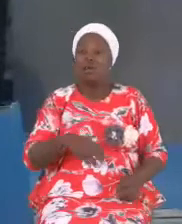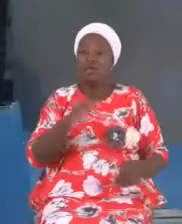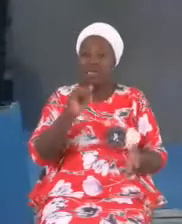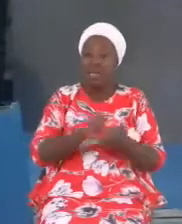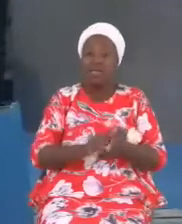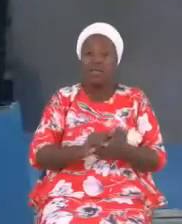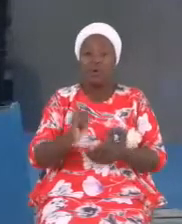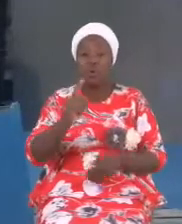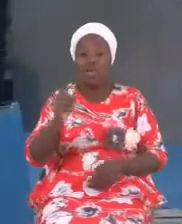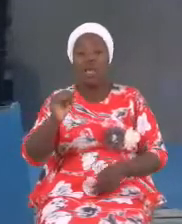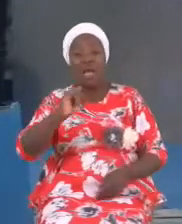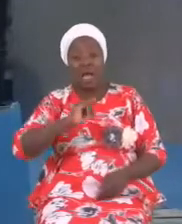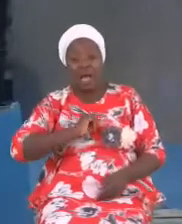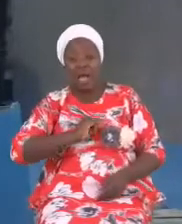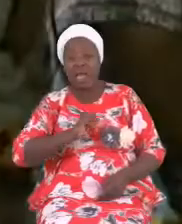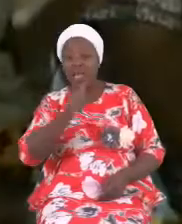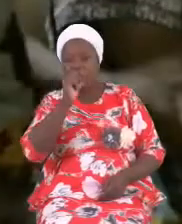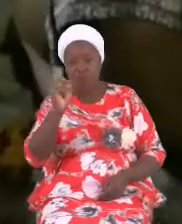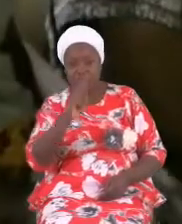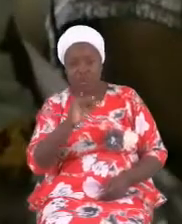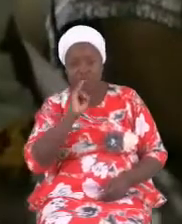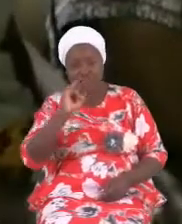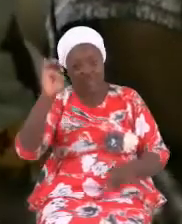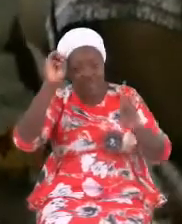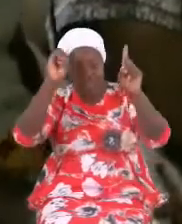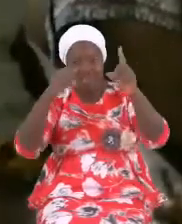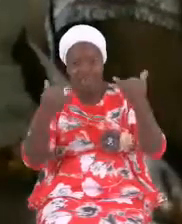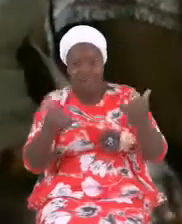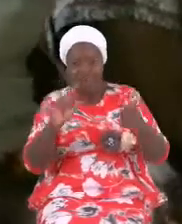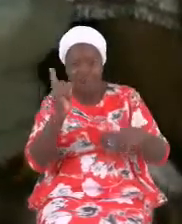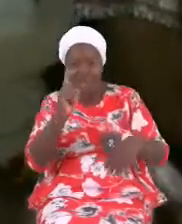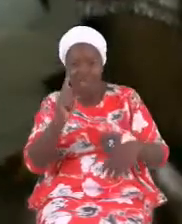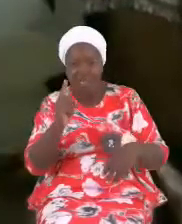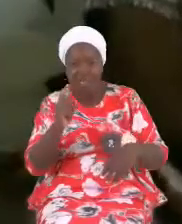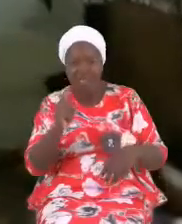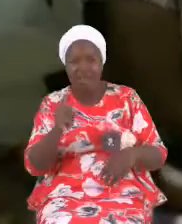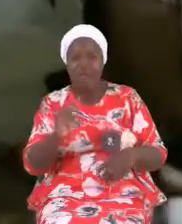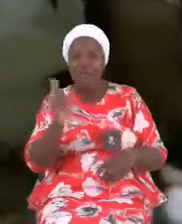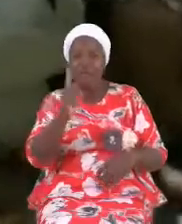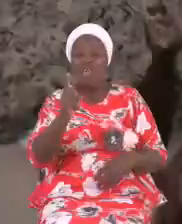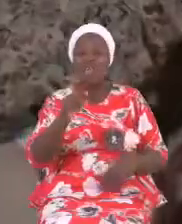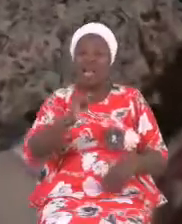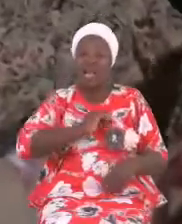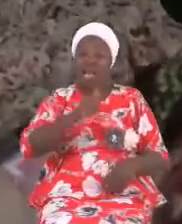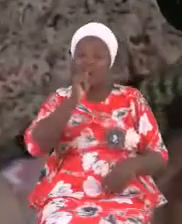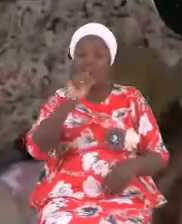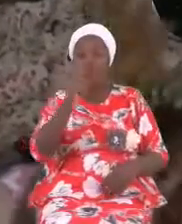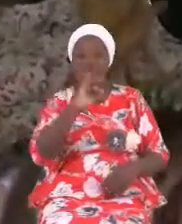where is he now? Where I am. I said, where is he now?